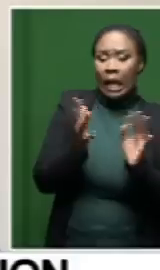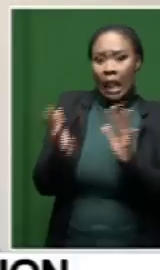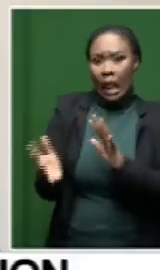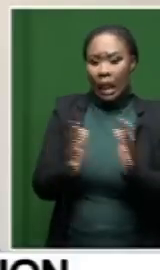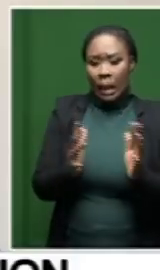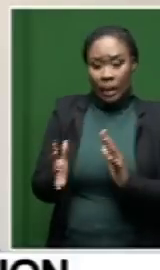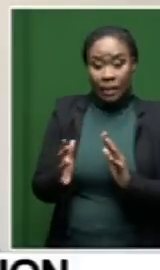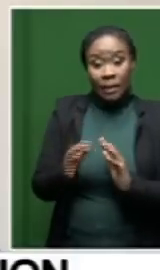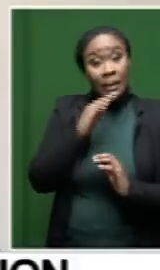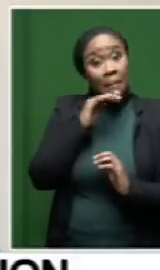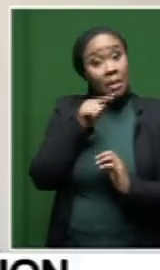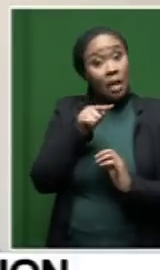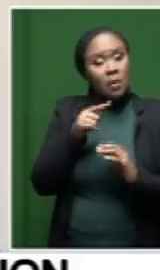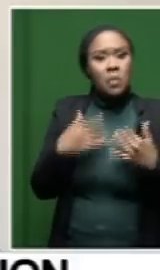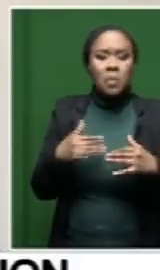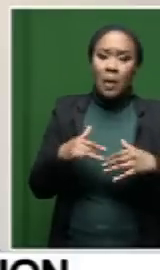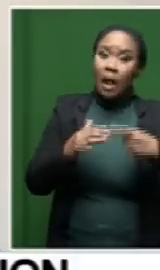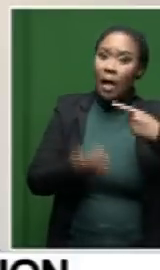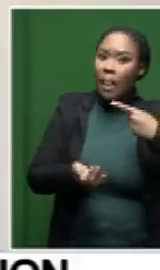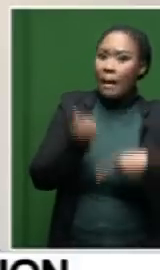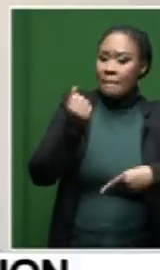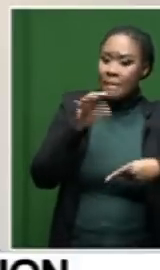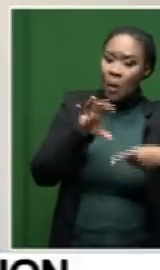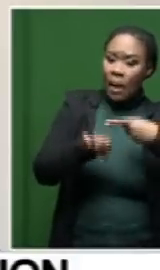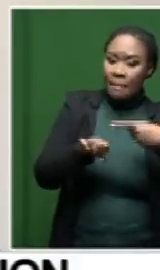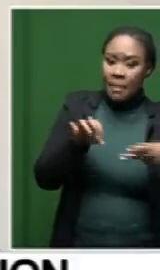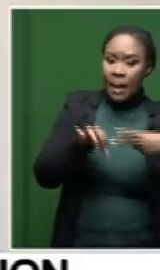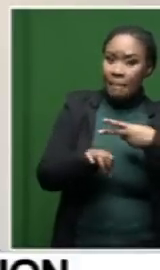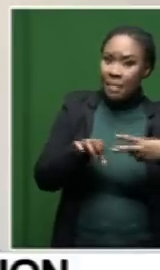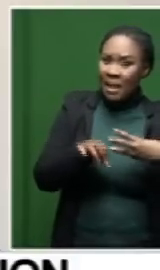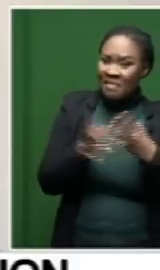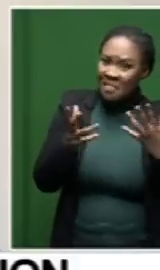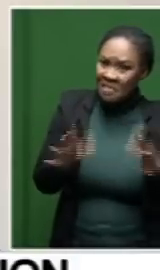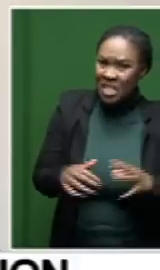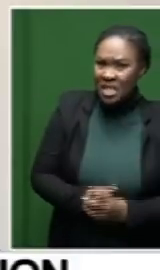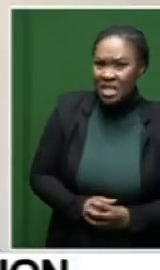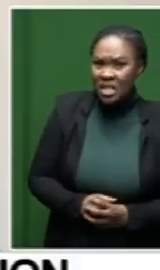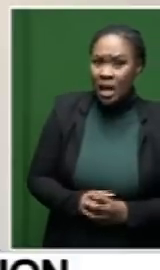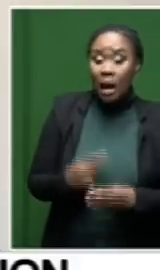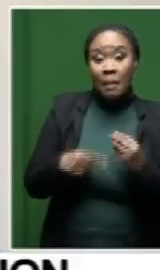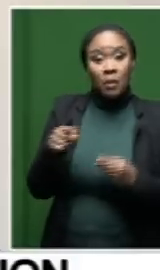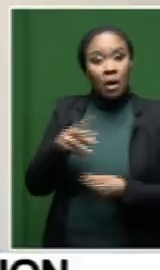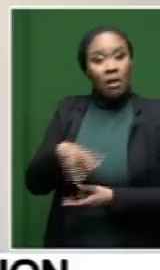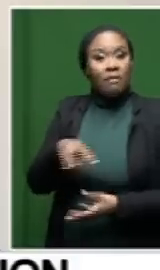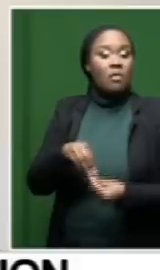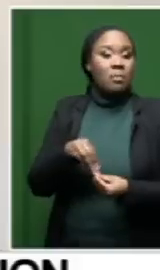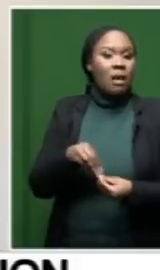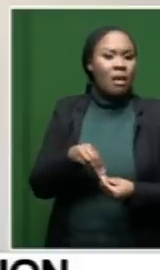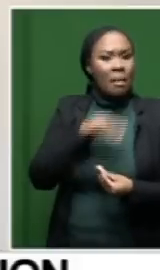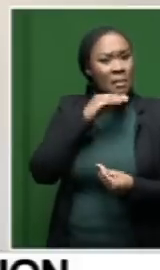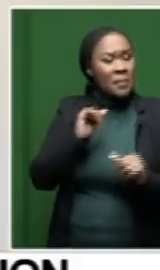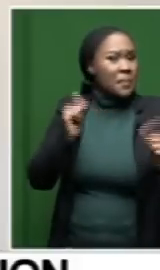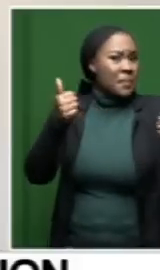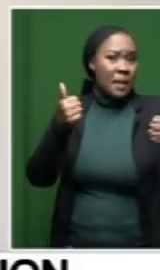So that we have made so much progress on setting the wheels of justice in motion around the Gupta family is very